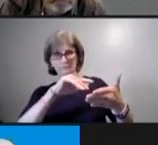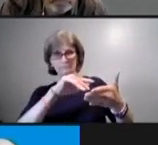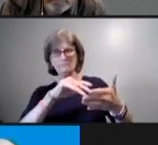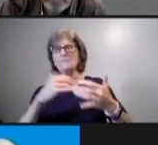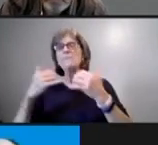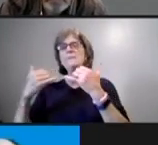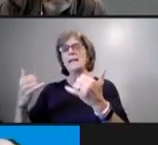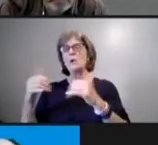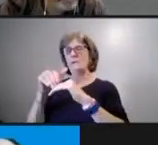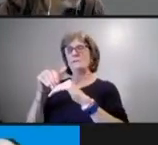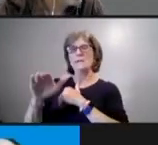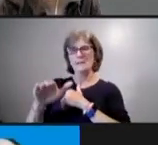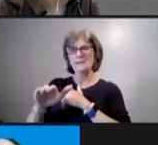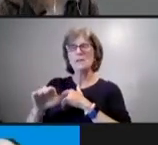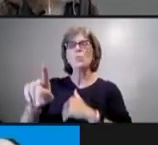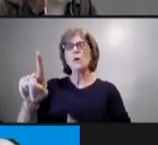disperse